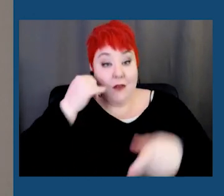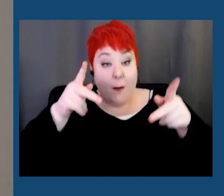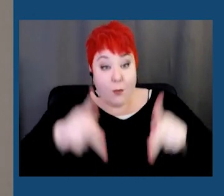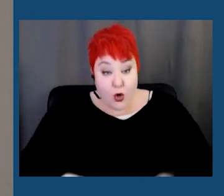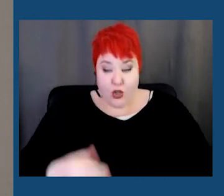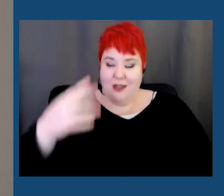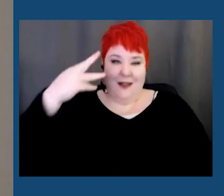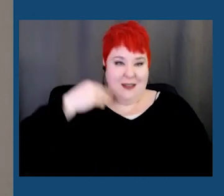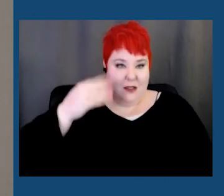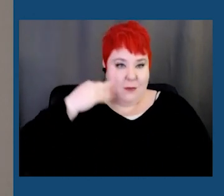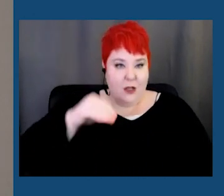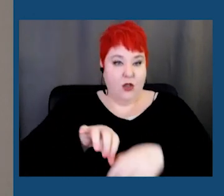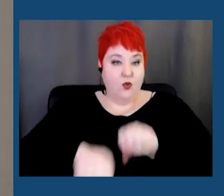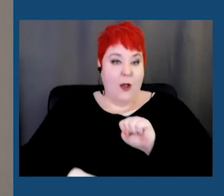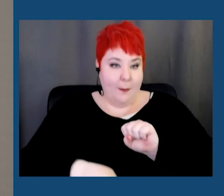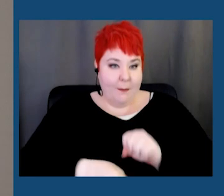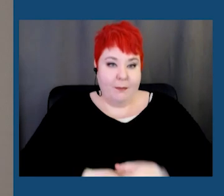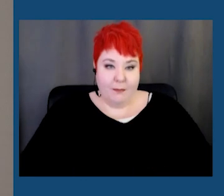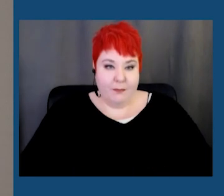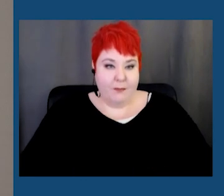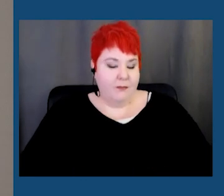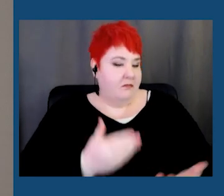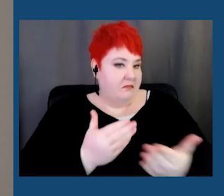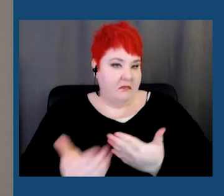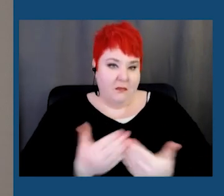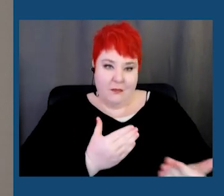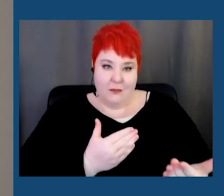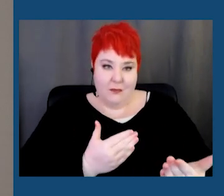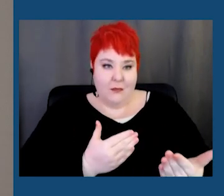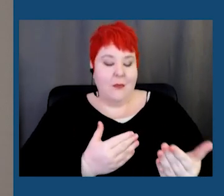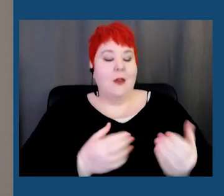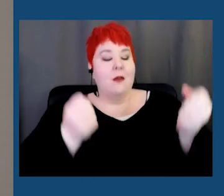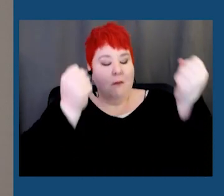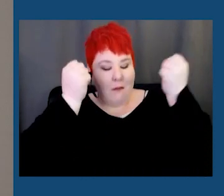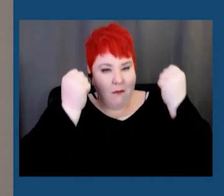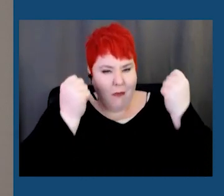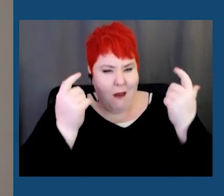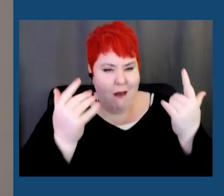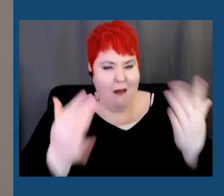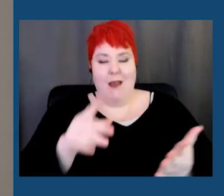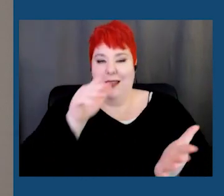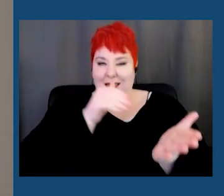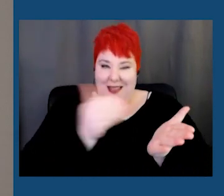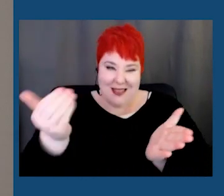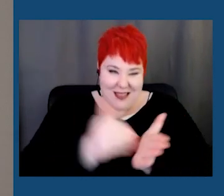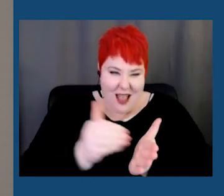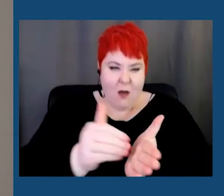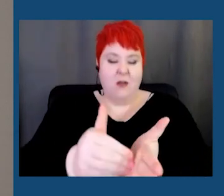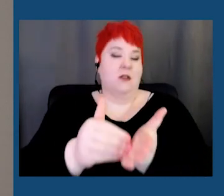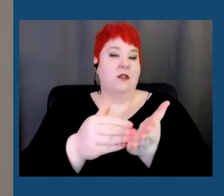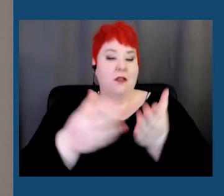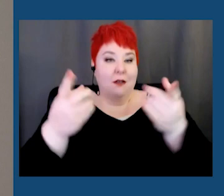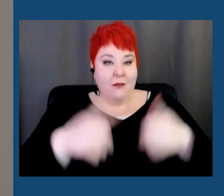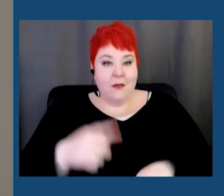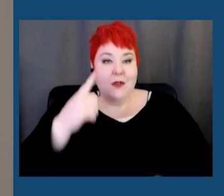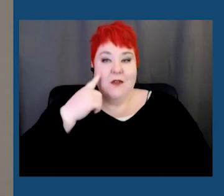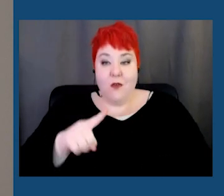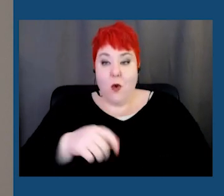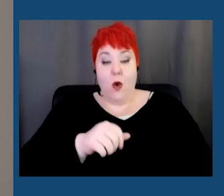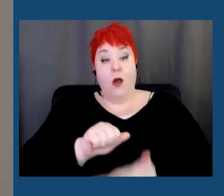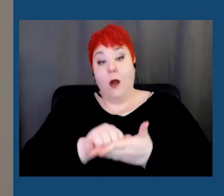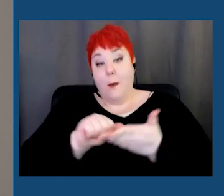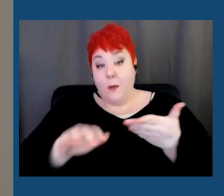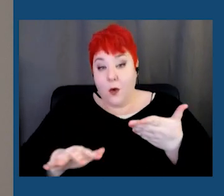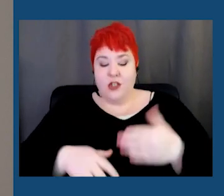rape. Thousands of cases are reported each year of abortion deaths, medical malpractice, and abuse